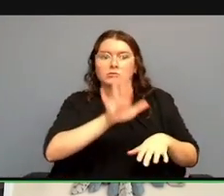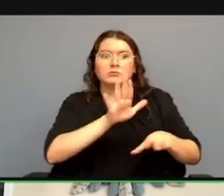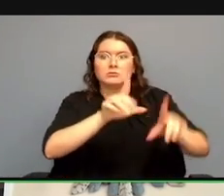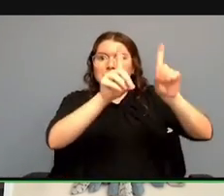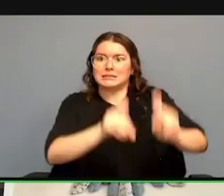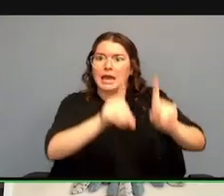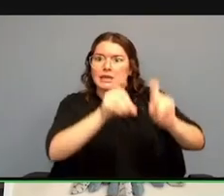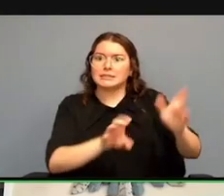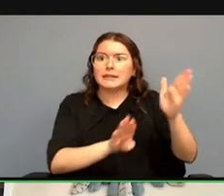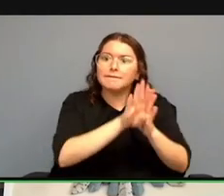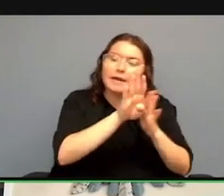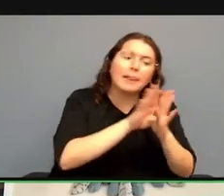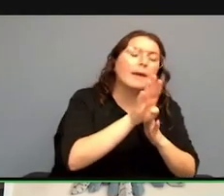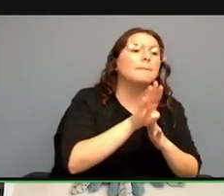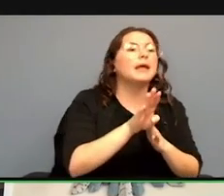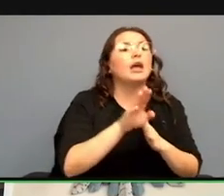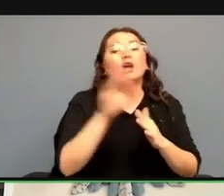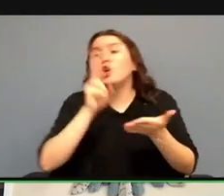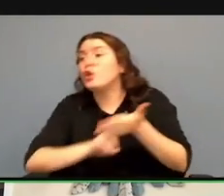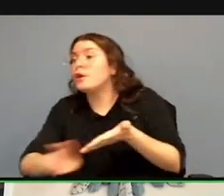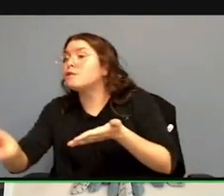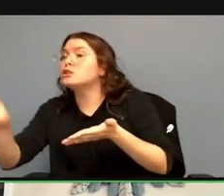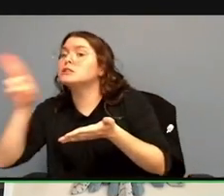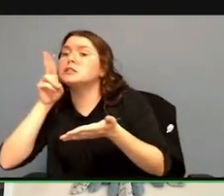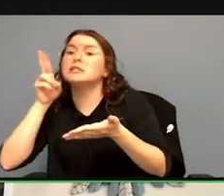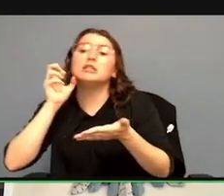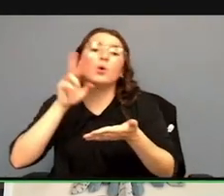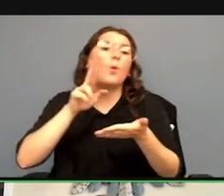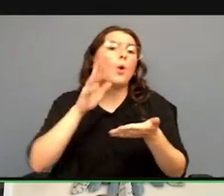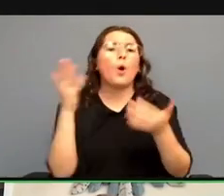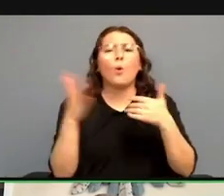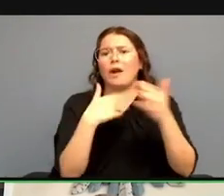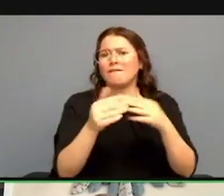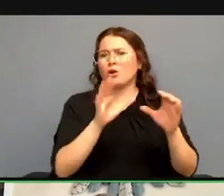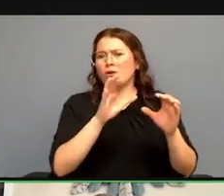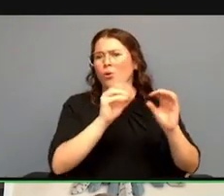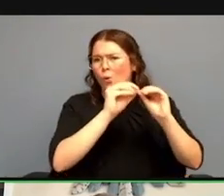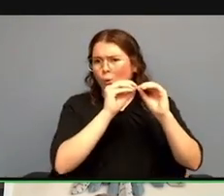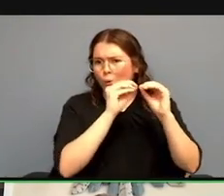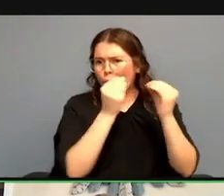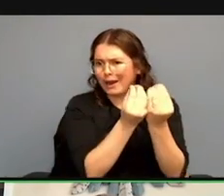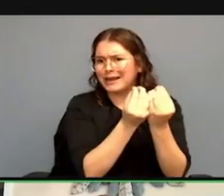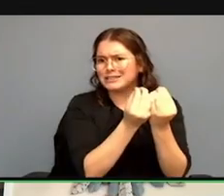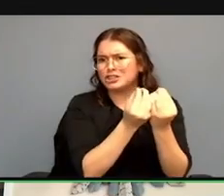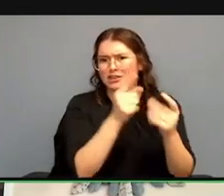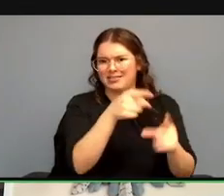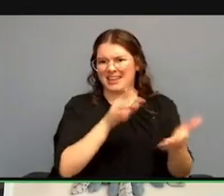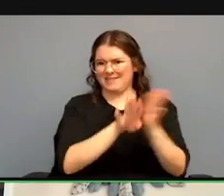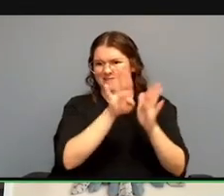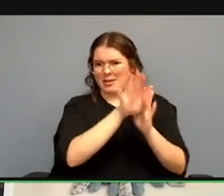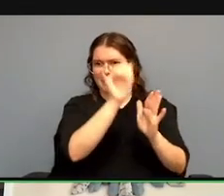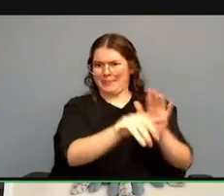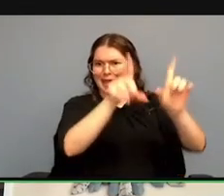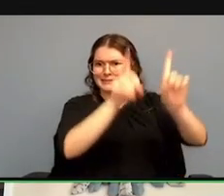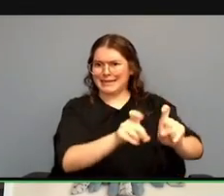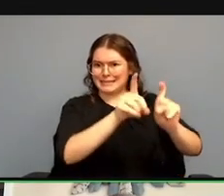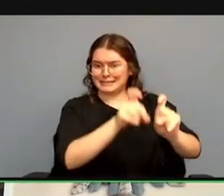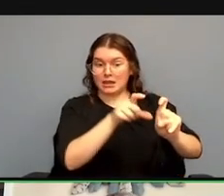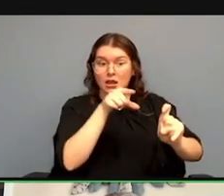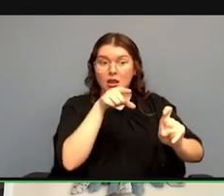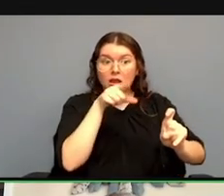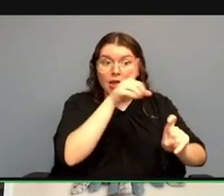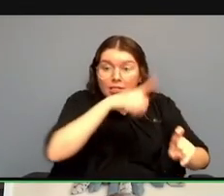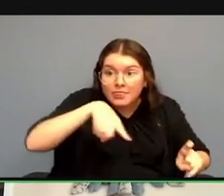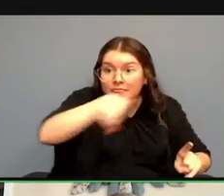whatever university or whatever organization developed that test, did they test it